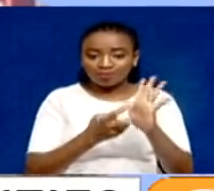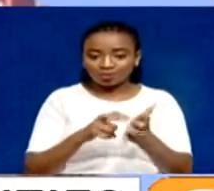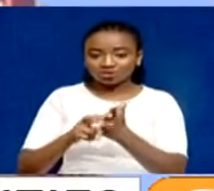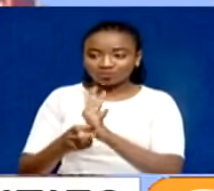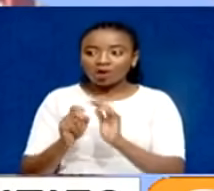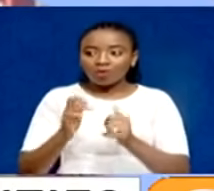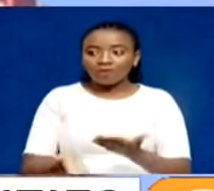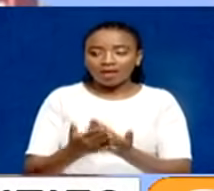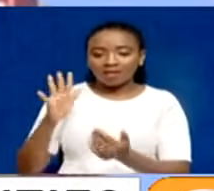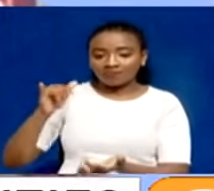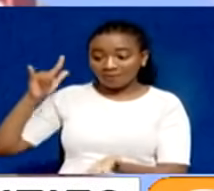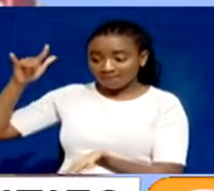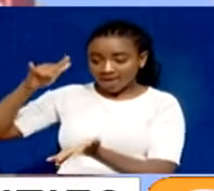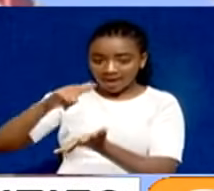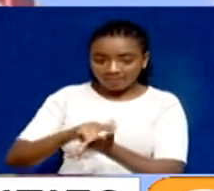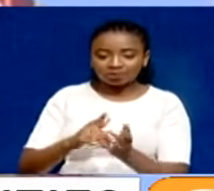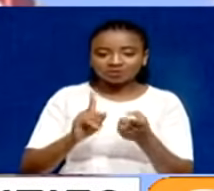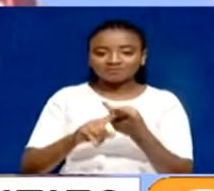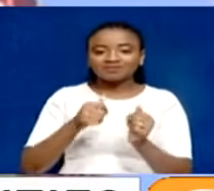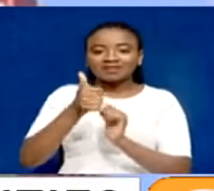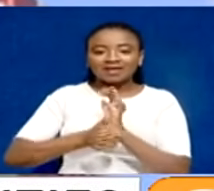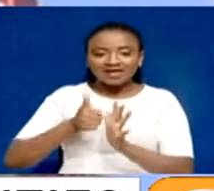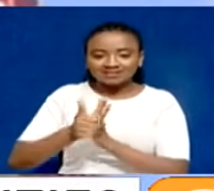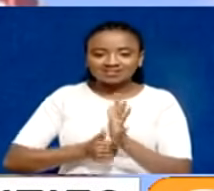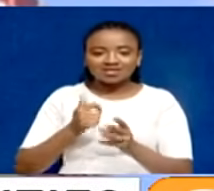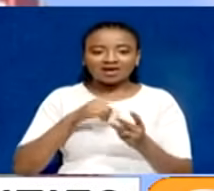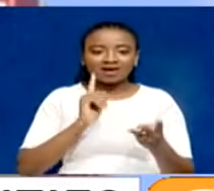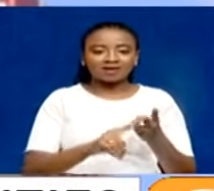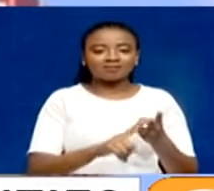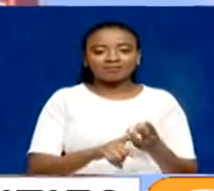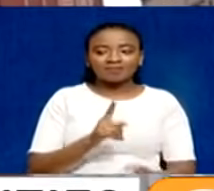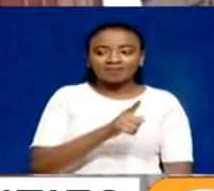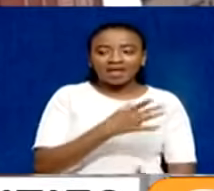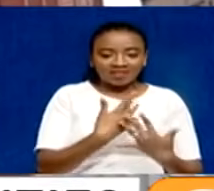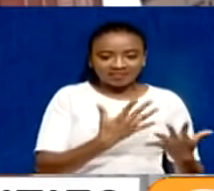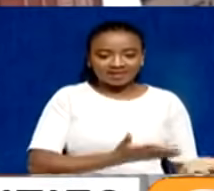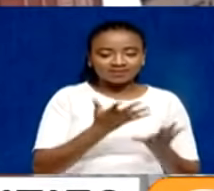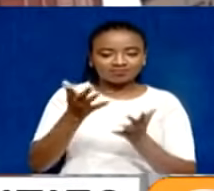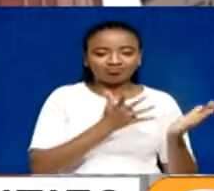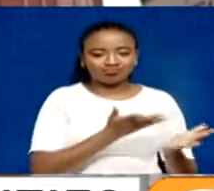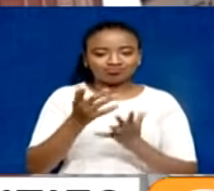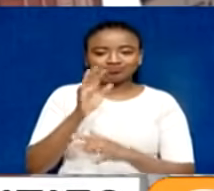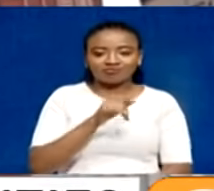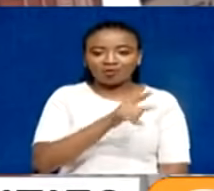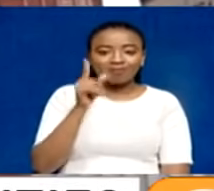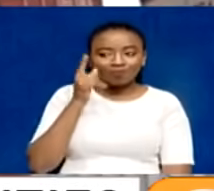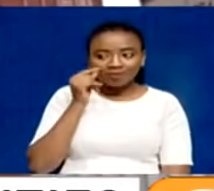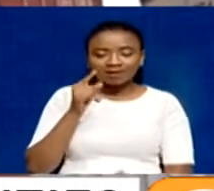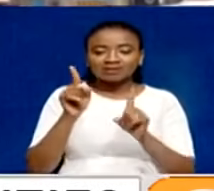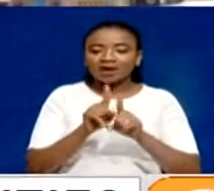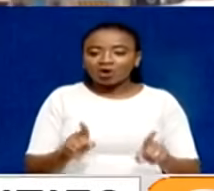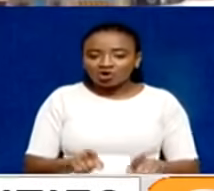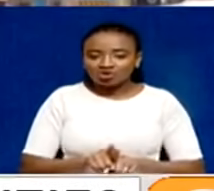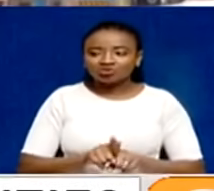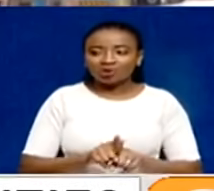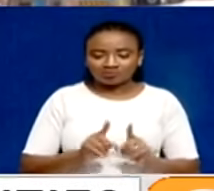towards Moi International Airport, the SGR terminal at Miritini, the movement of goods in and out of the port of Mombasa. Marine